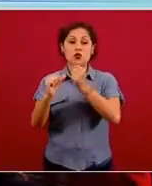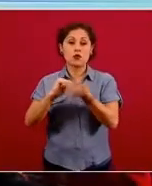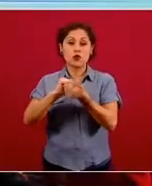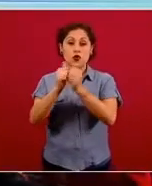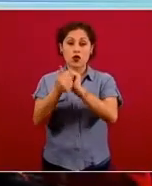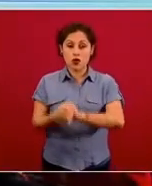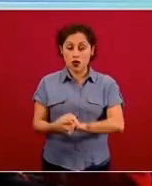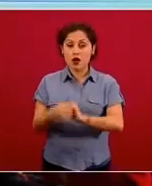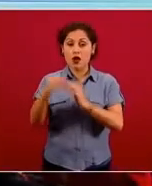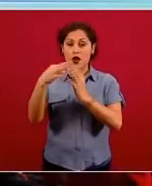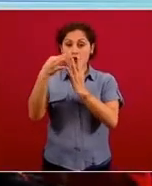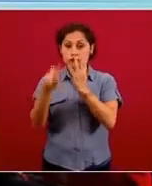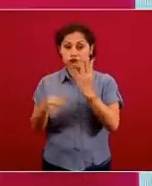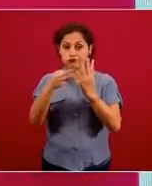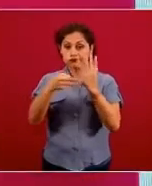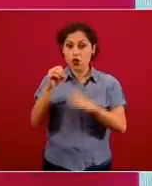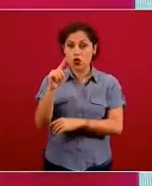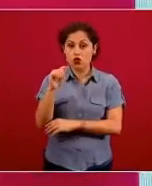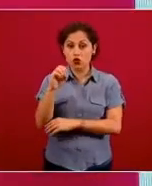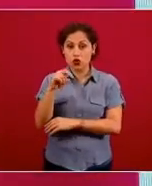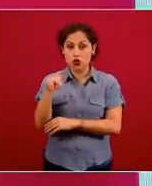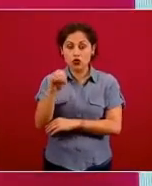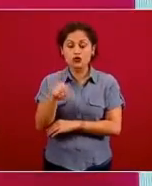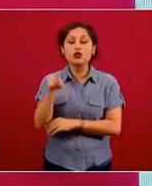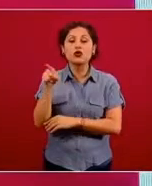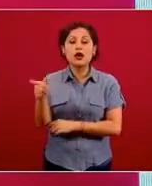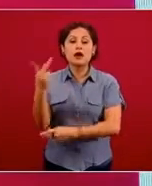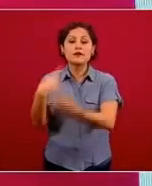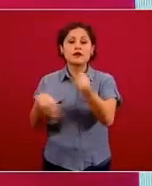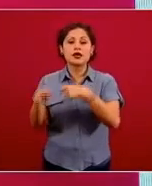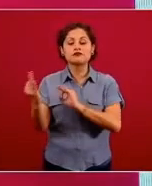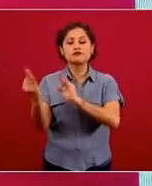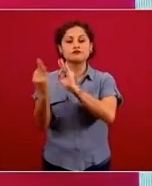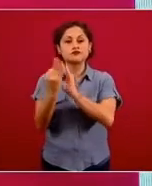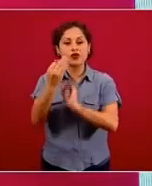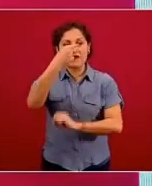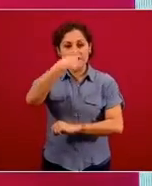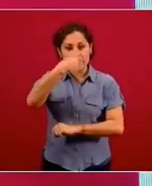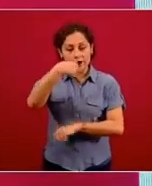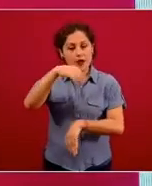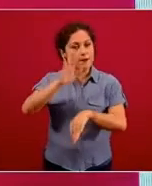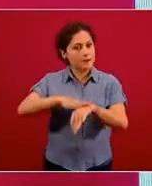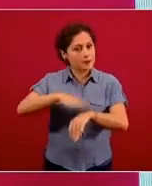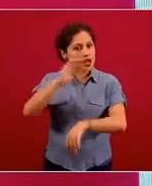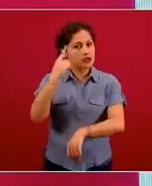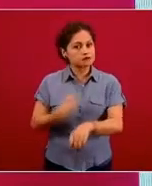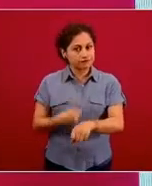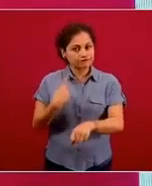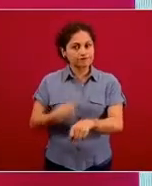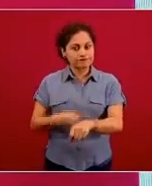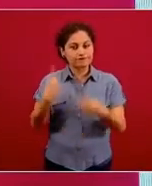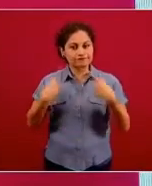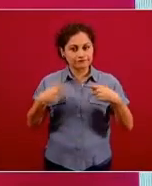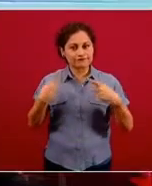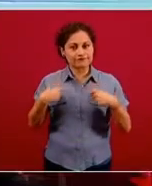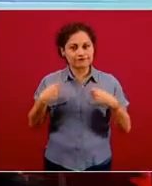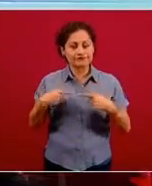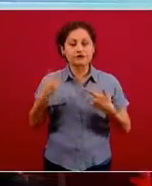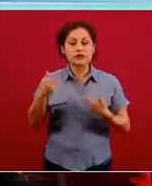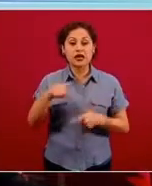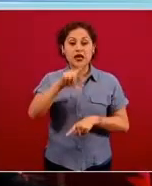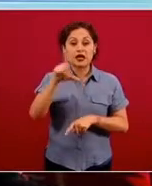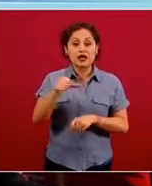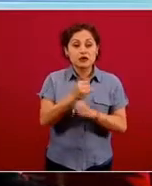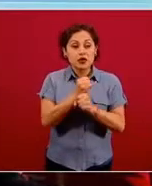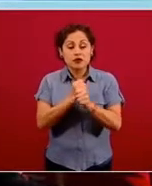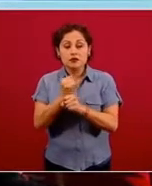through the year, and then we get closer to the winter in Mexico, then we will have more and more cases of influenza,